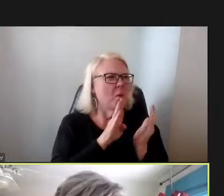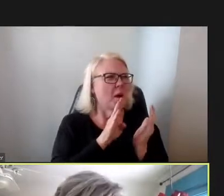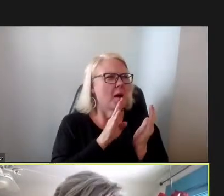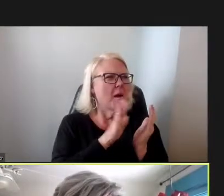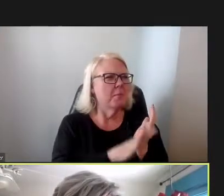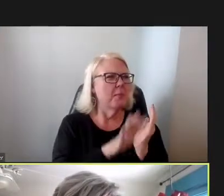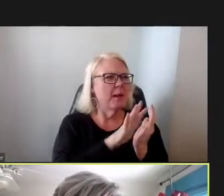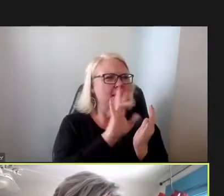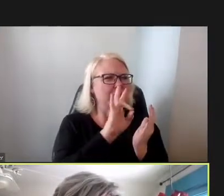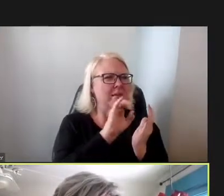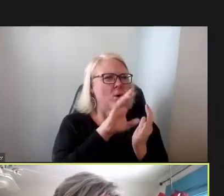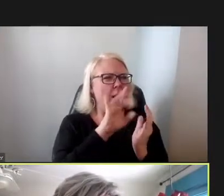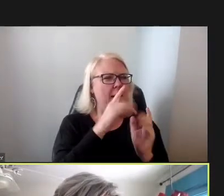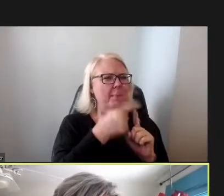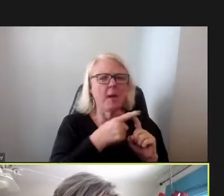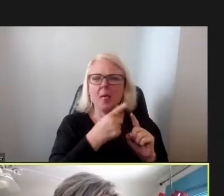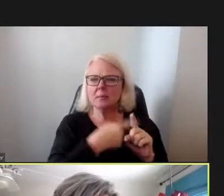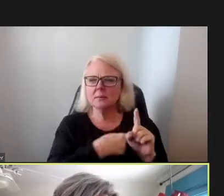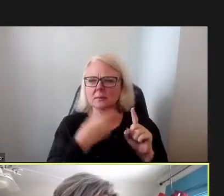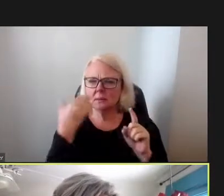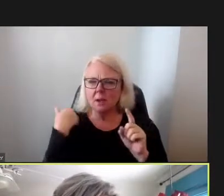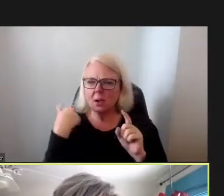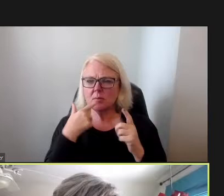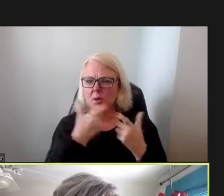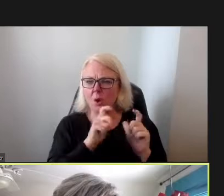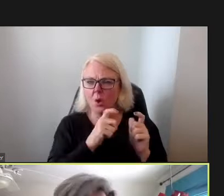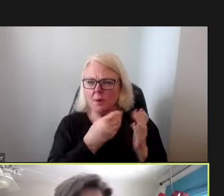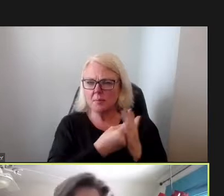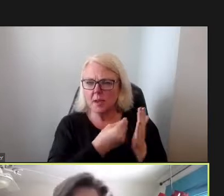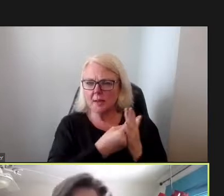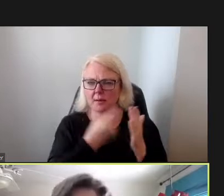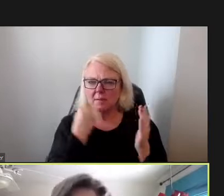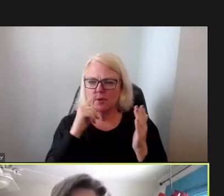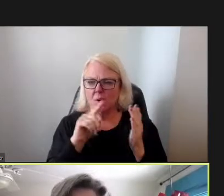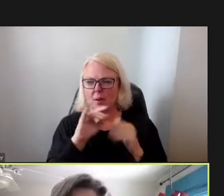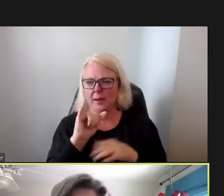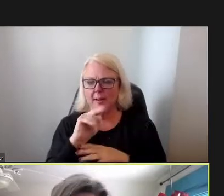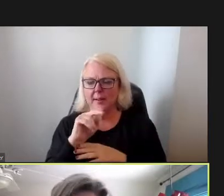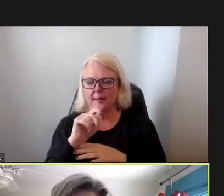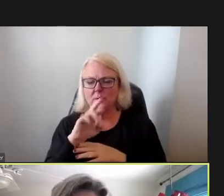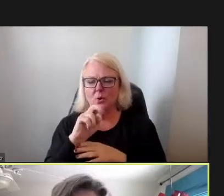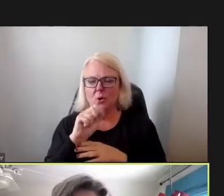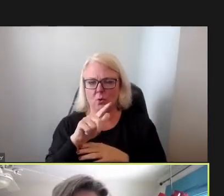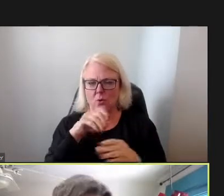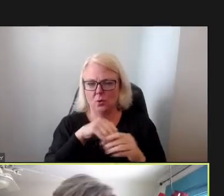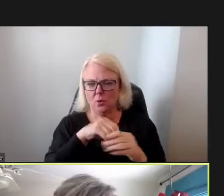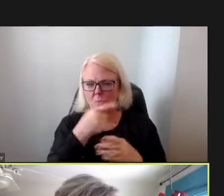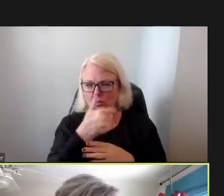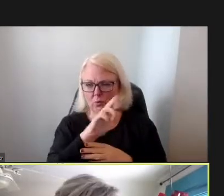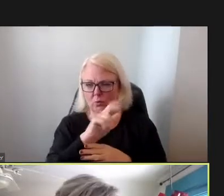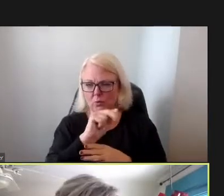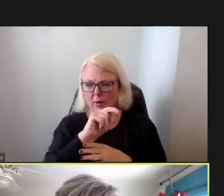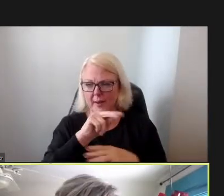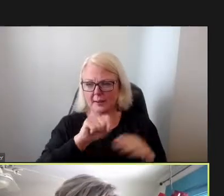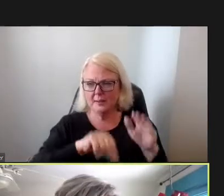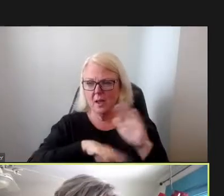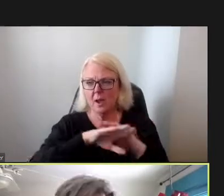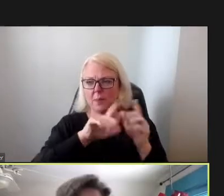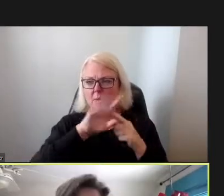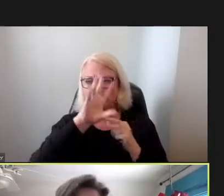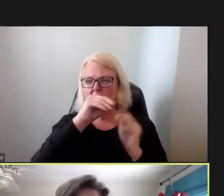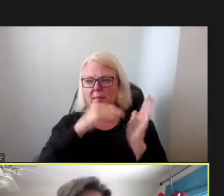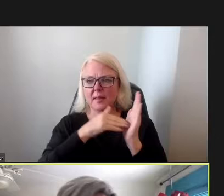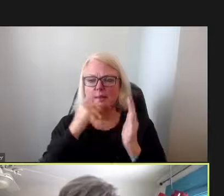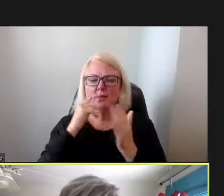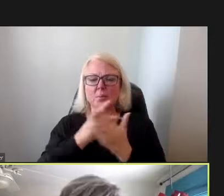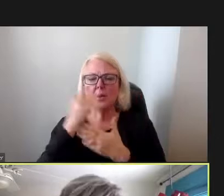about 7 or 8 months ago. There was a large fund available for internal grants, each up to $50,000, for